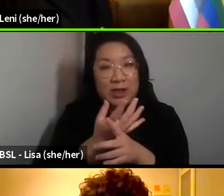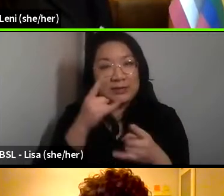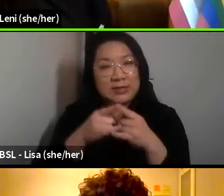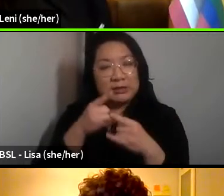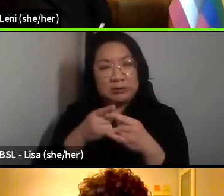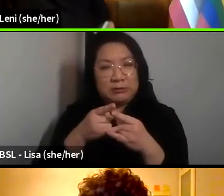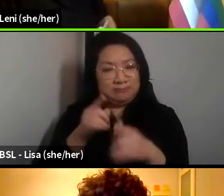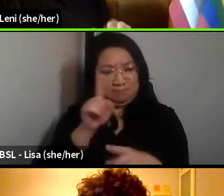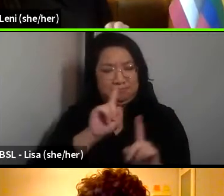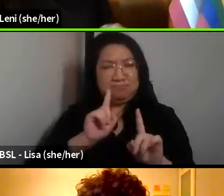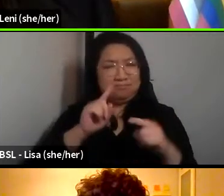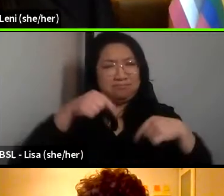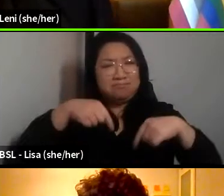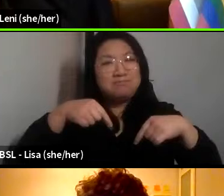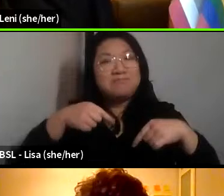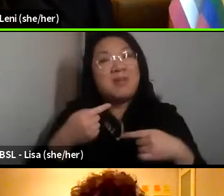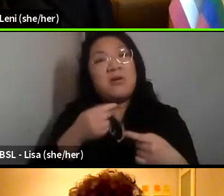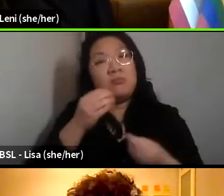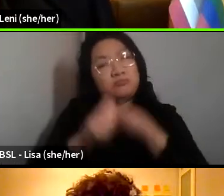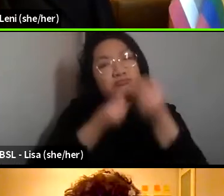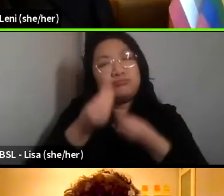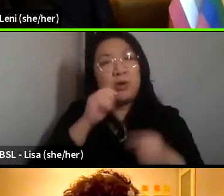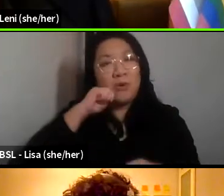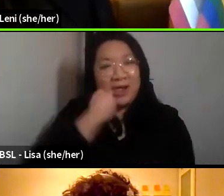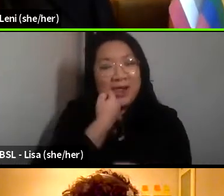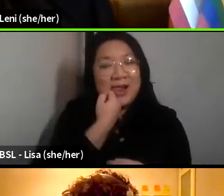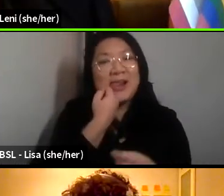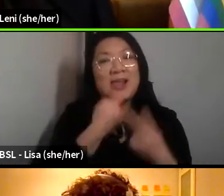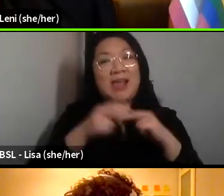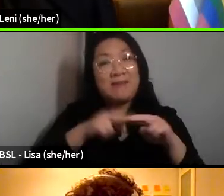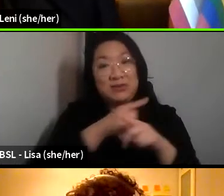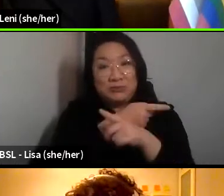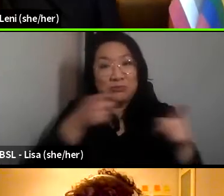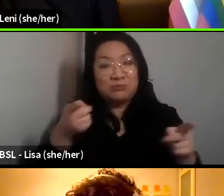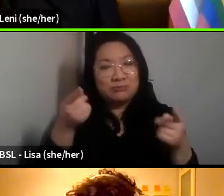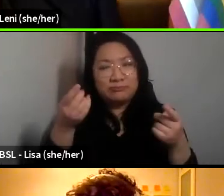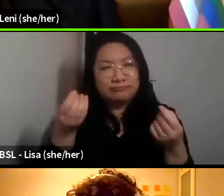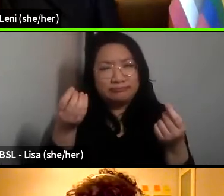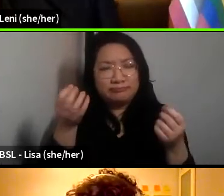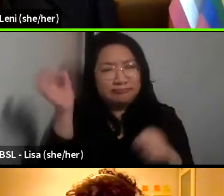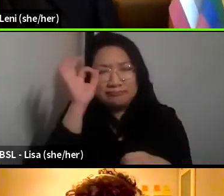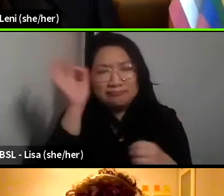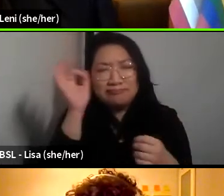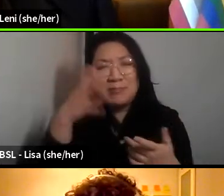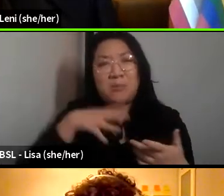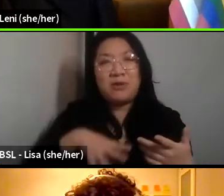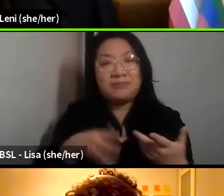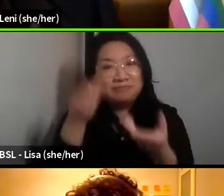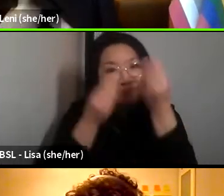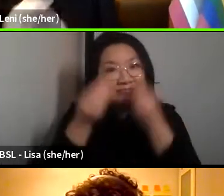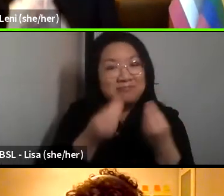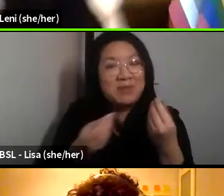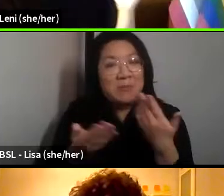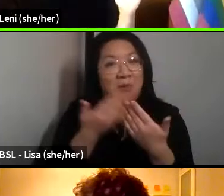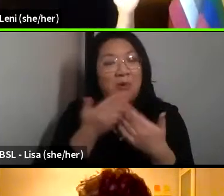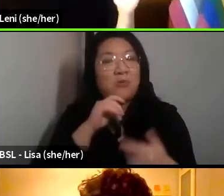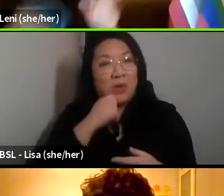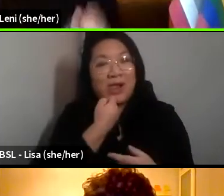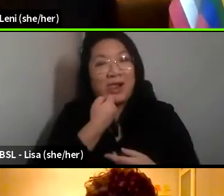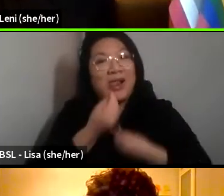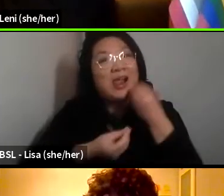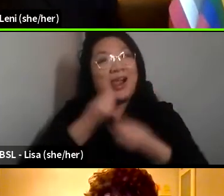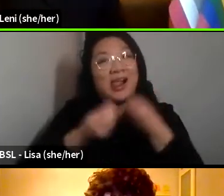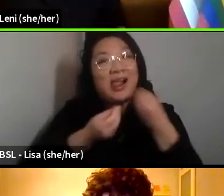little bit for those of you who are joining us because you are interested to learn more about asexual and aromantic identities. I'm going to give a